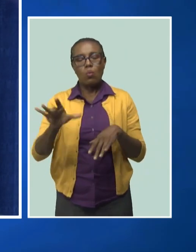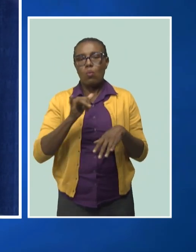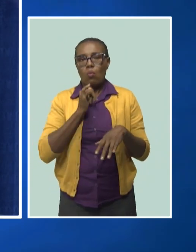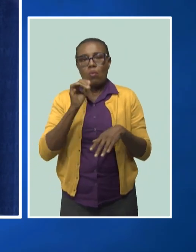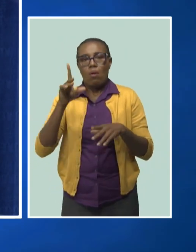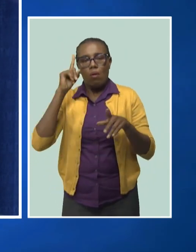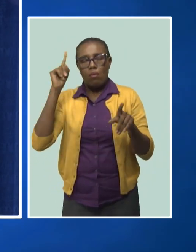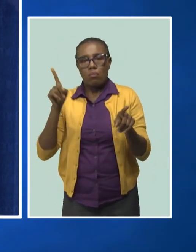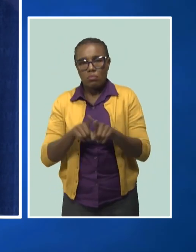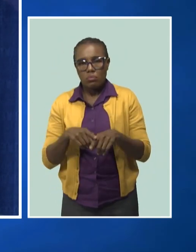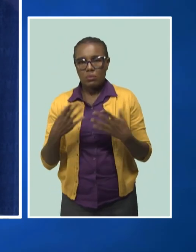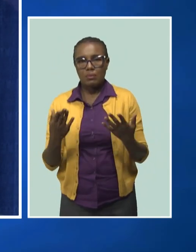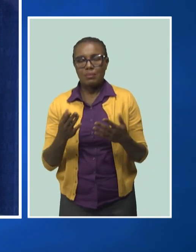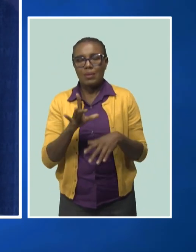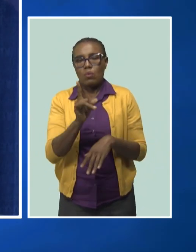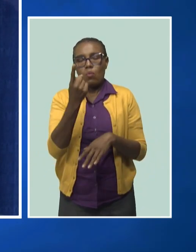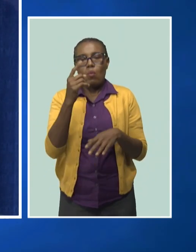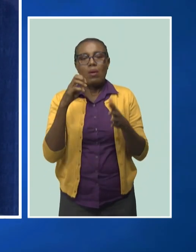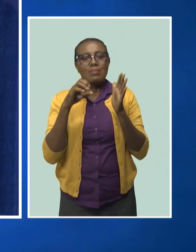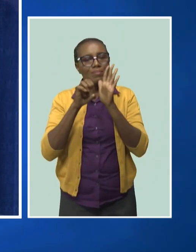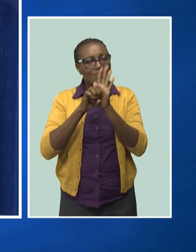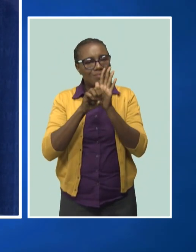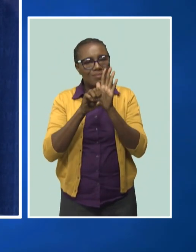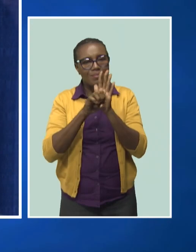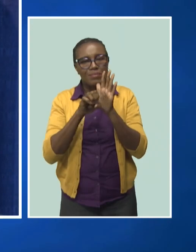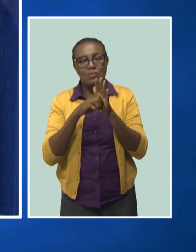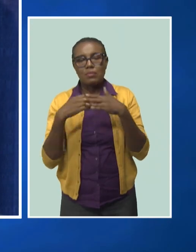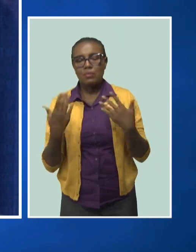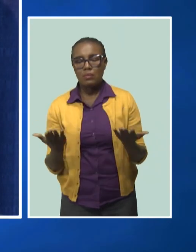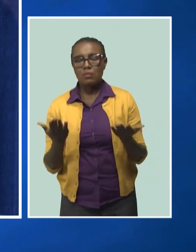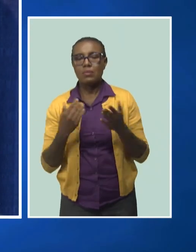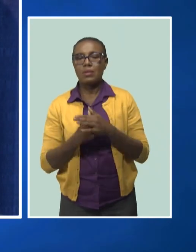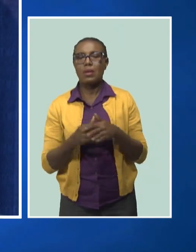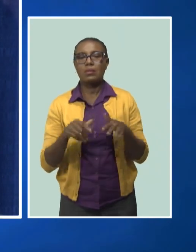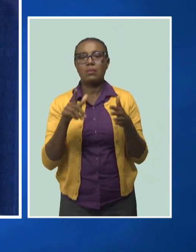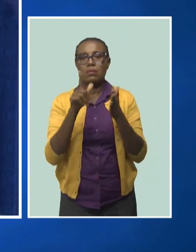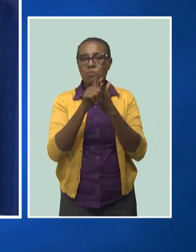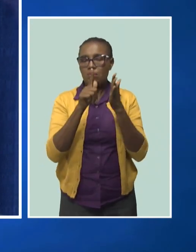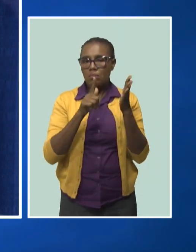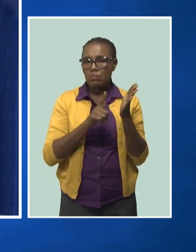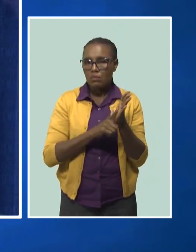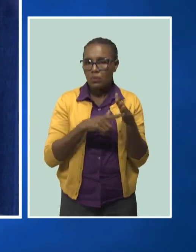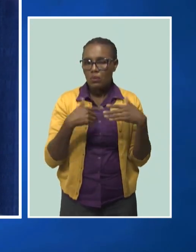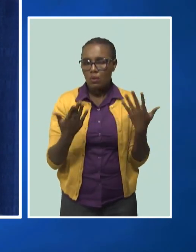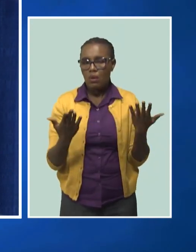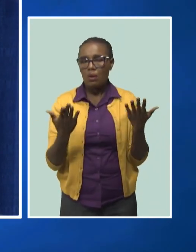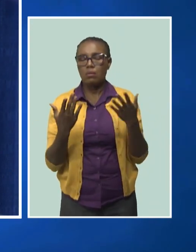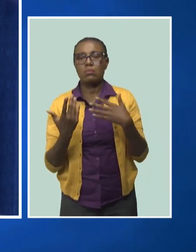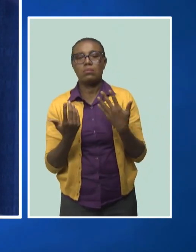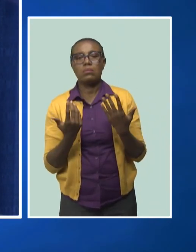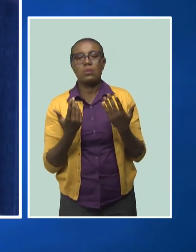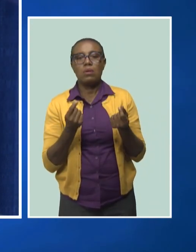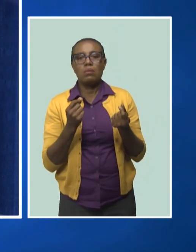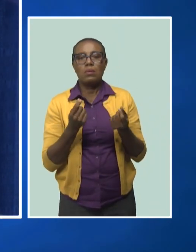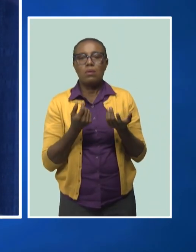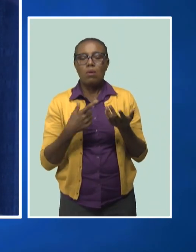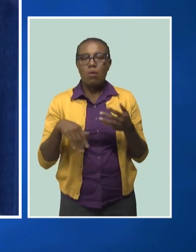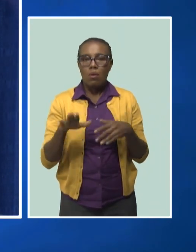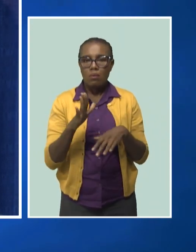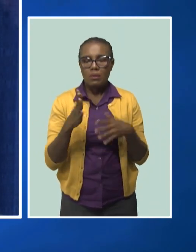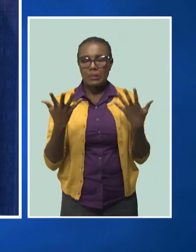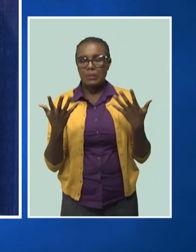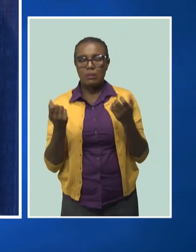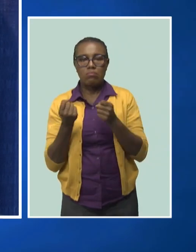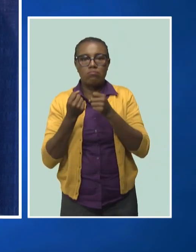So that's just one example of how very well-intended legislation can tend to trip over each other, as it was, and then causes